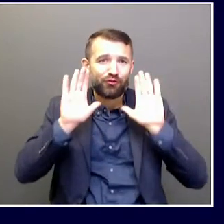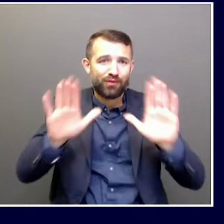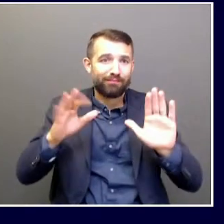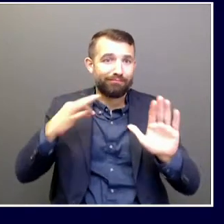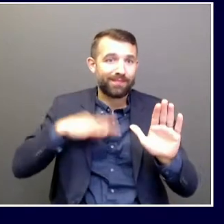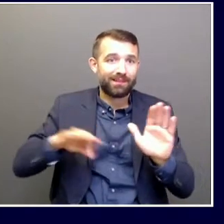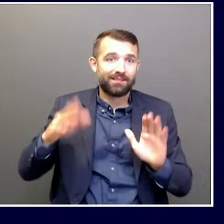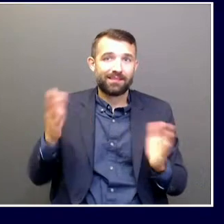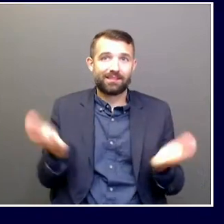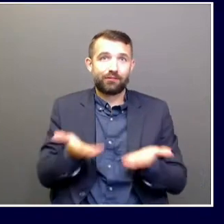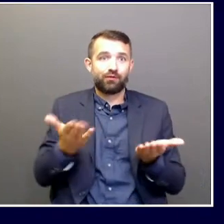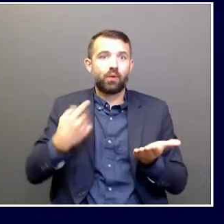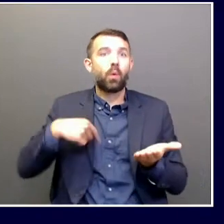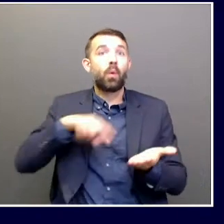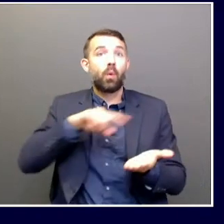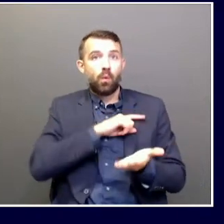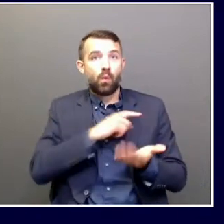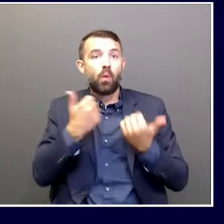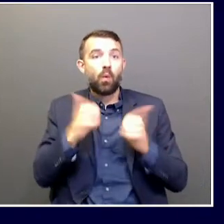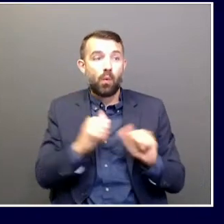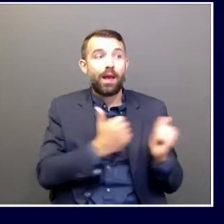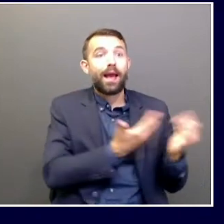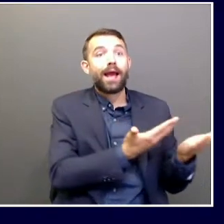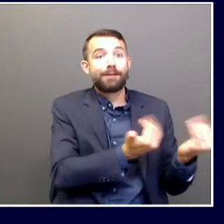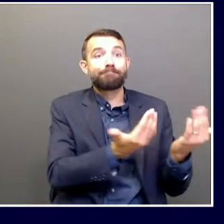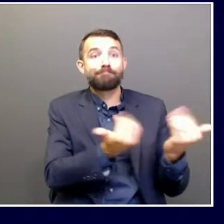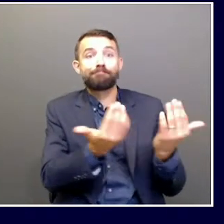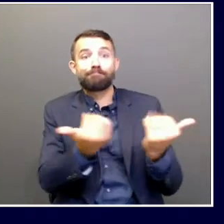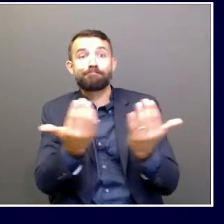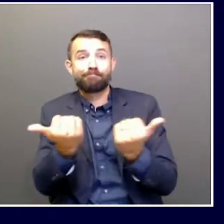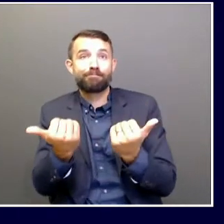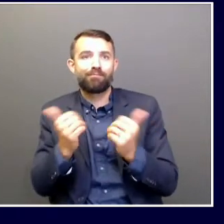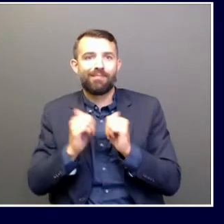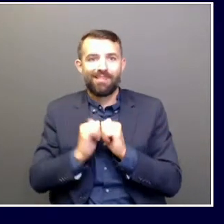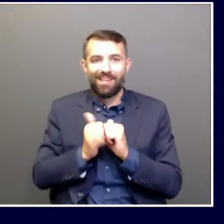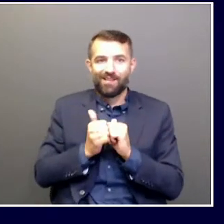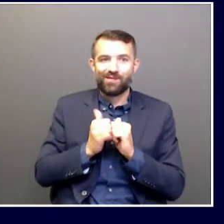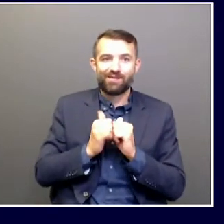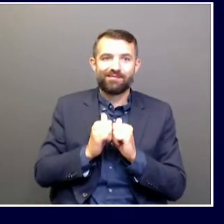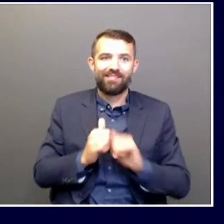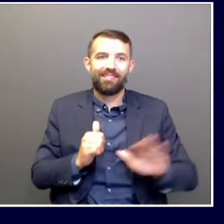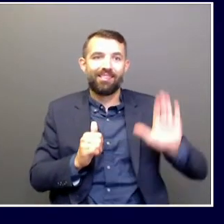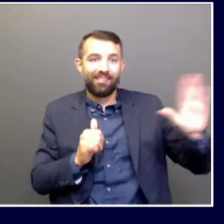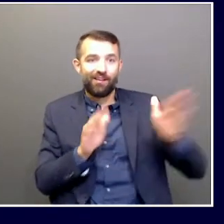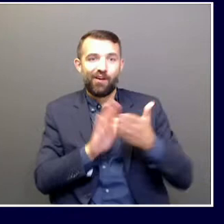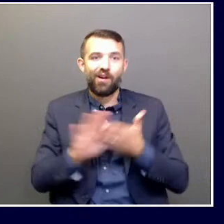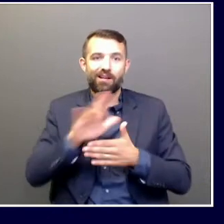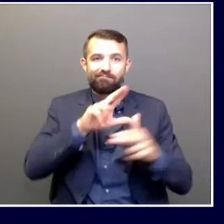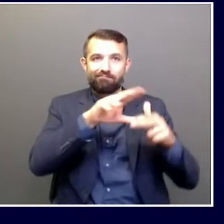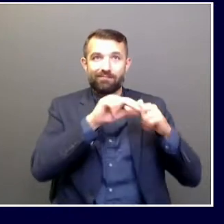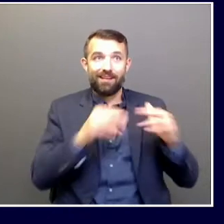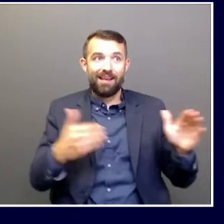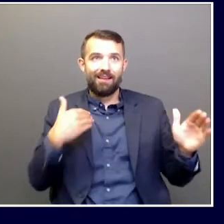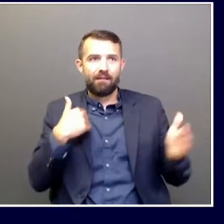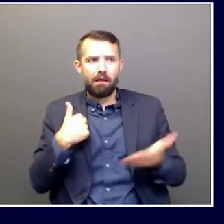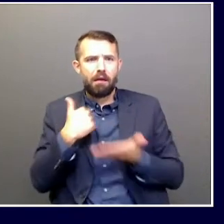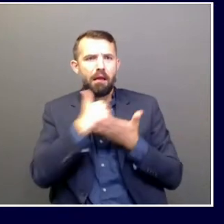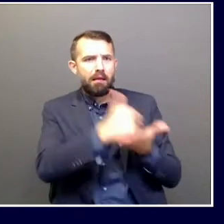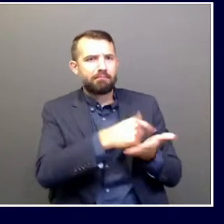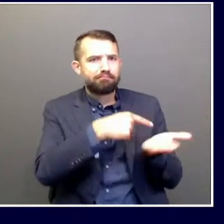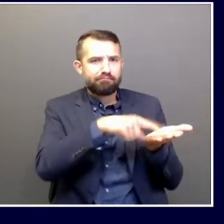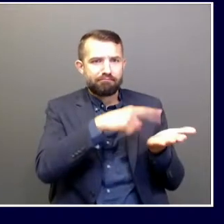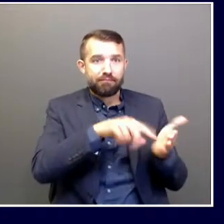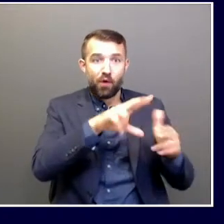nurses in the Maine Jobs and Recovery Act. We will be using some of that funding in marketing to bring people to Maine, but we also are going to